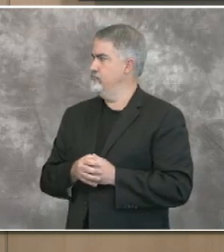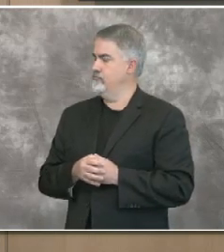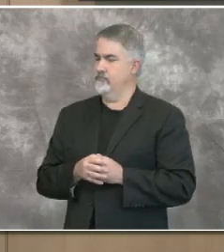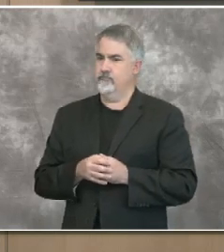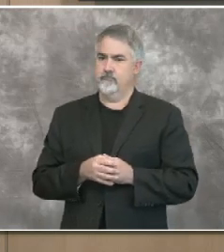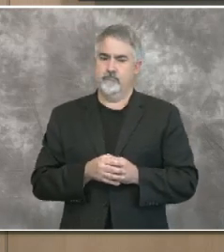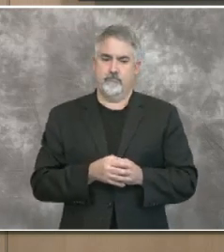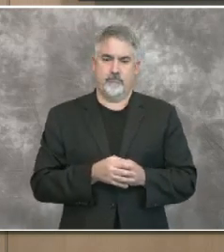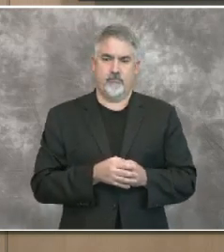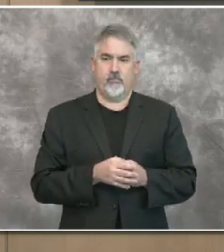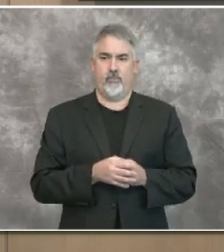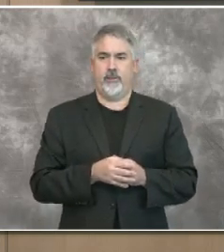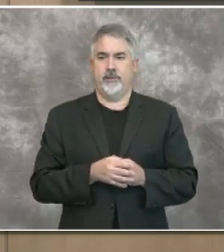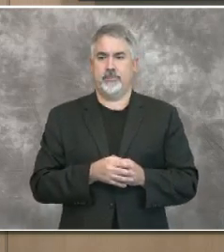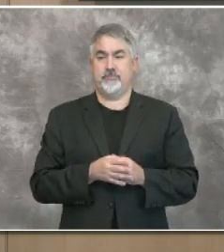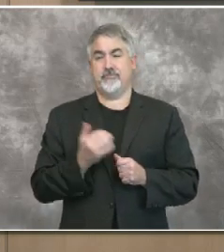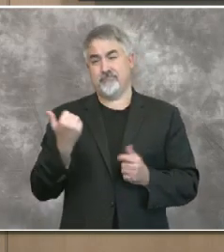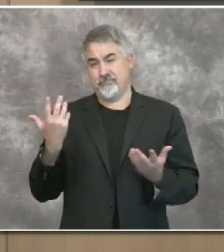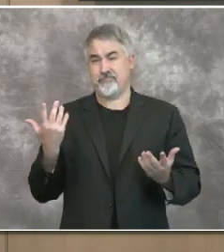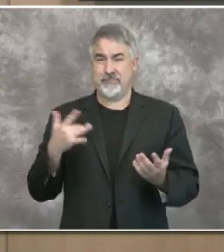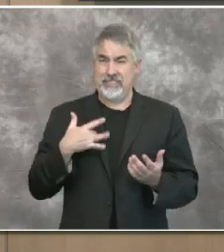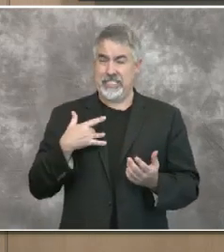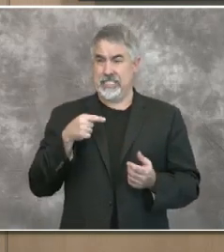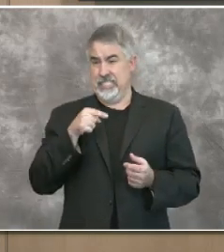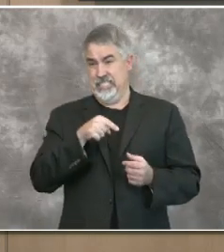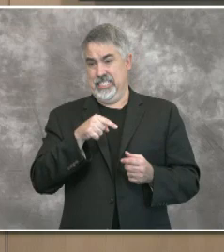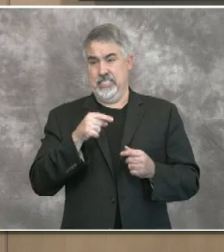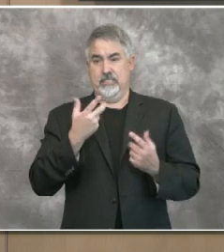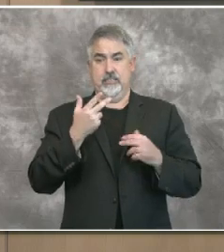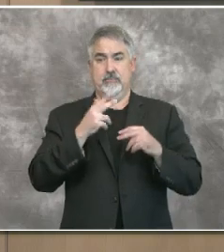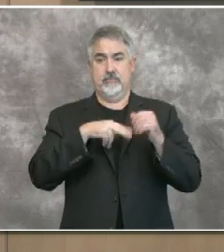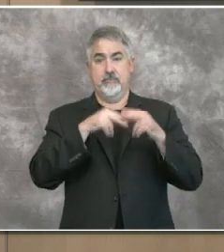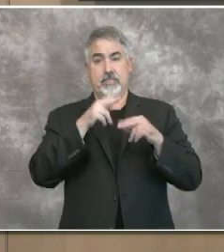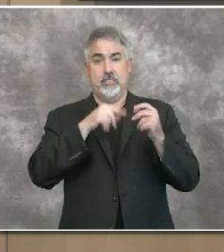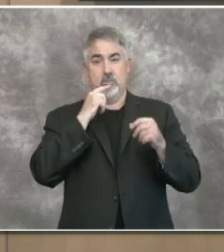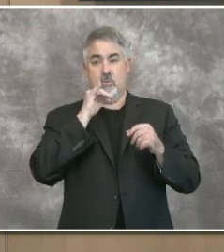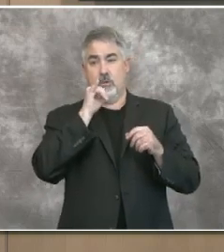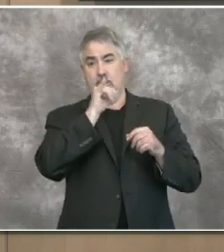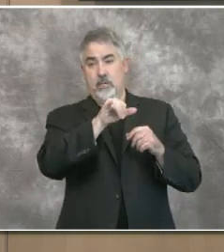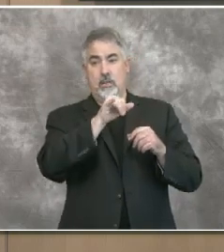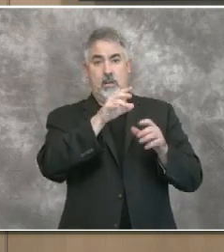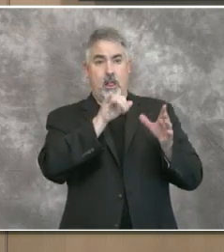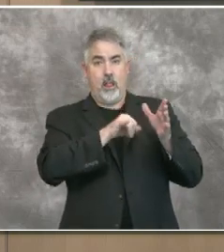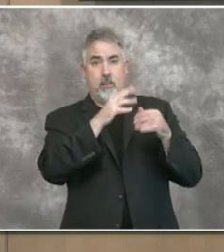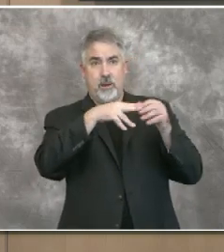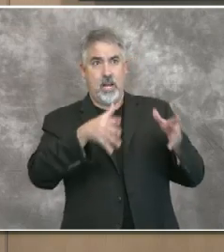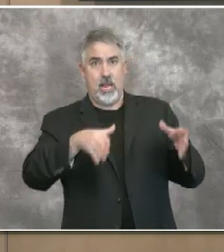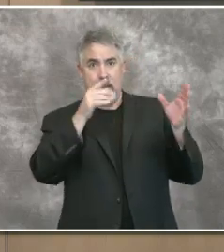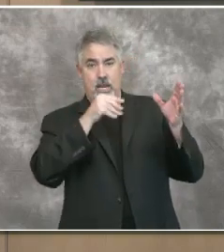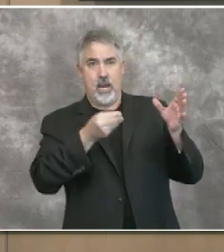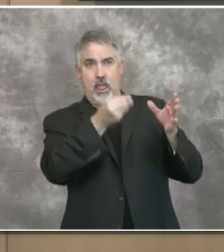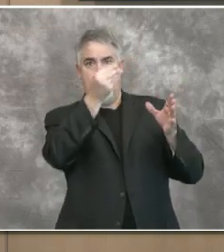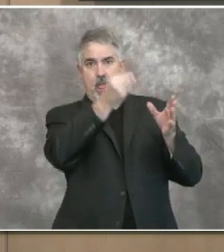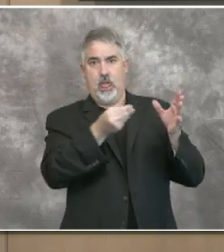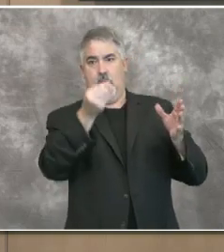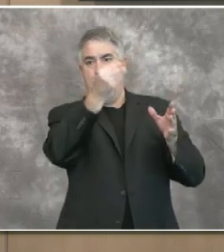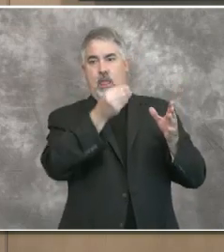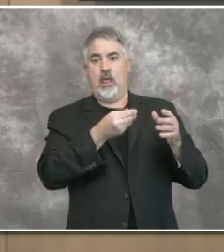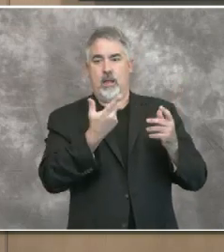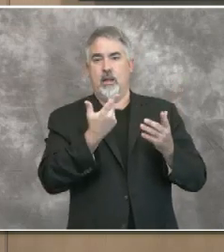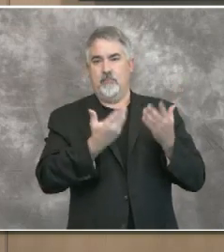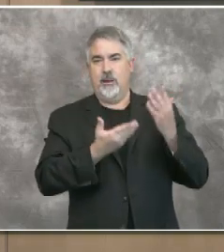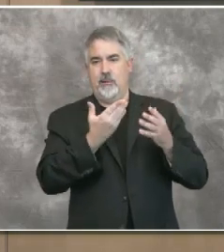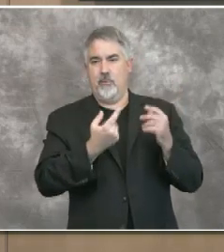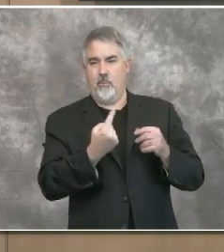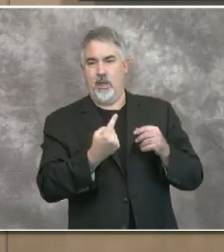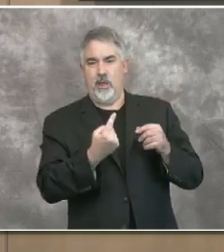living facility, and it's not necessarily true that those were all from one individual. There are probably multiple links inside that